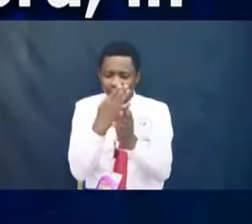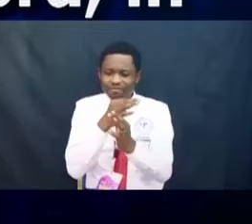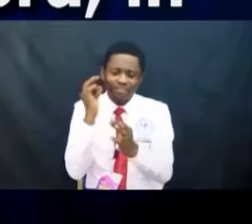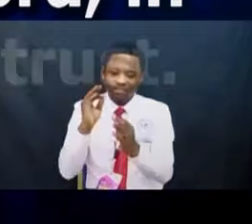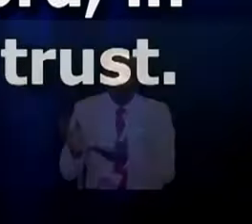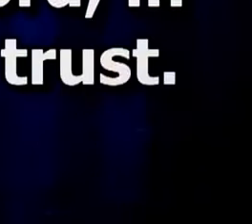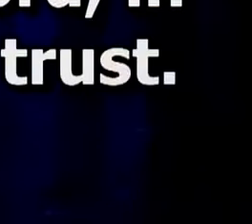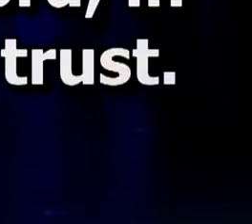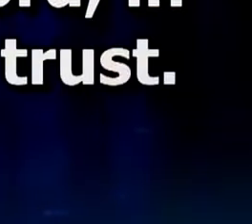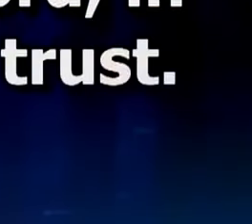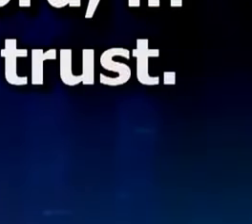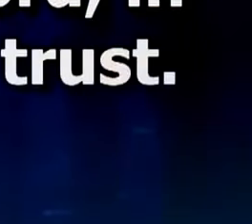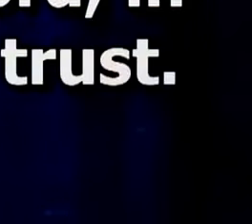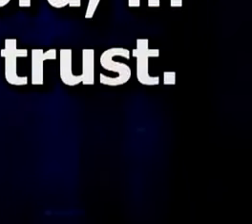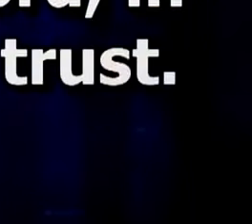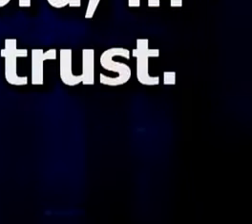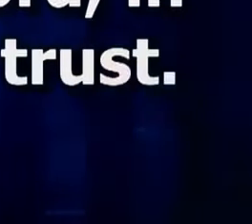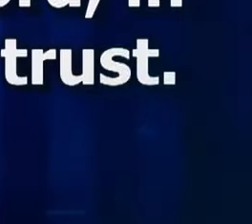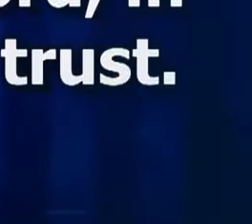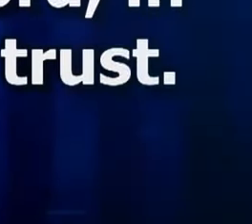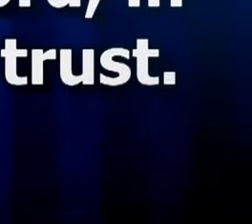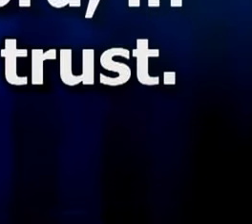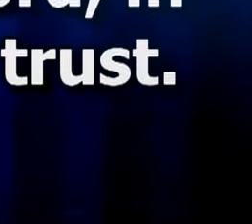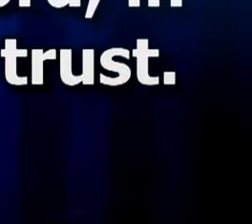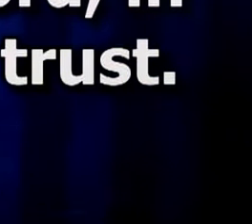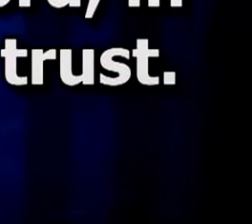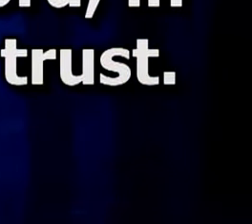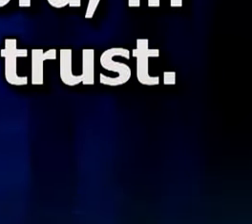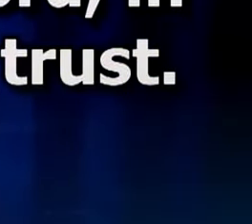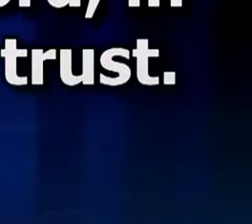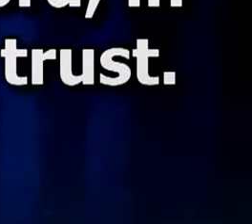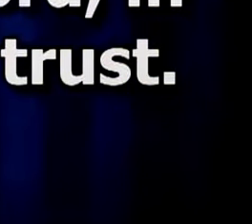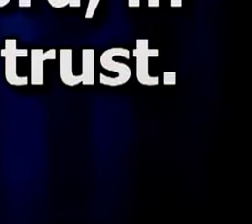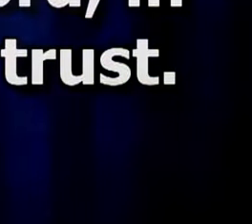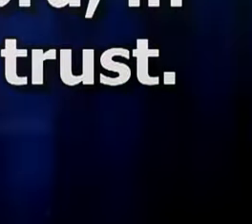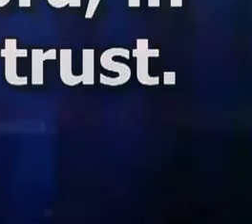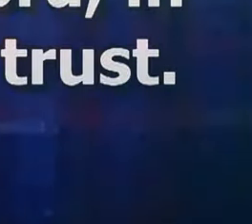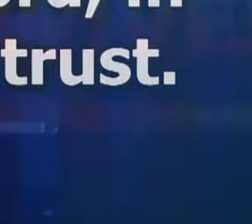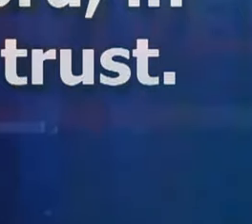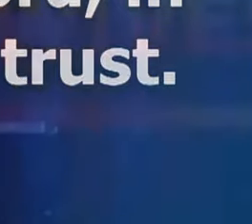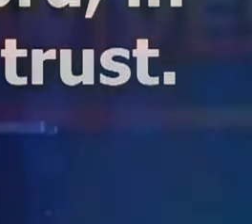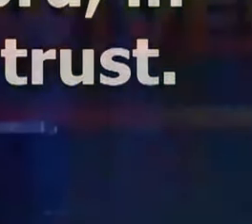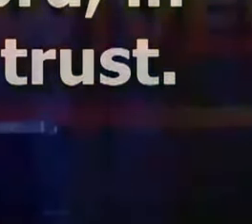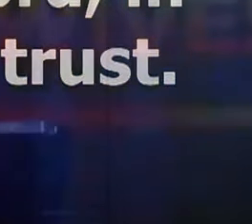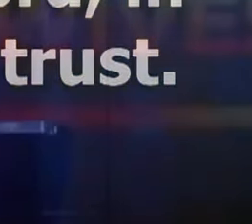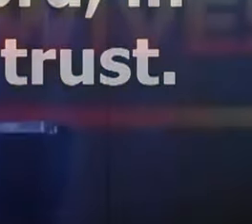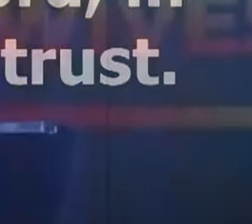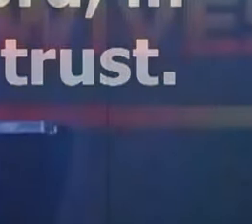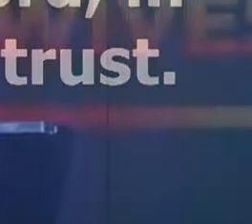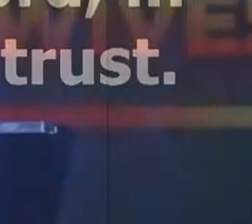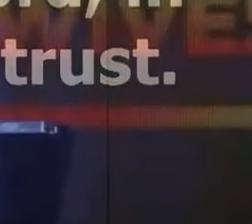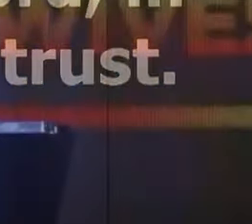in whom they had put their trust. So they won a lot of people. The Bible calls them disciples. Disciples of